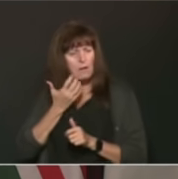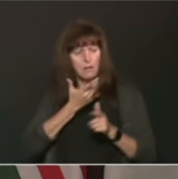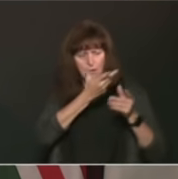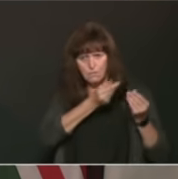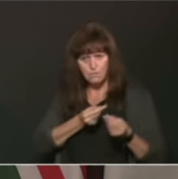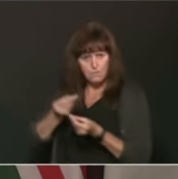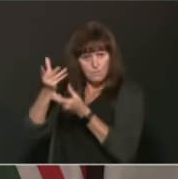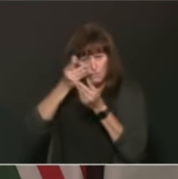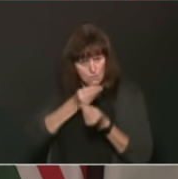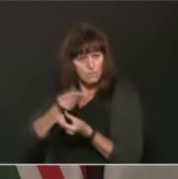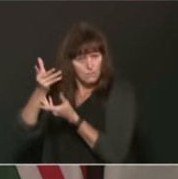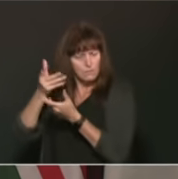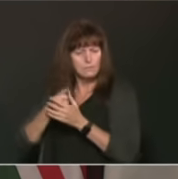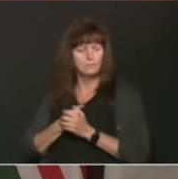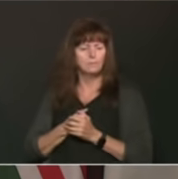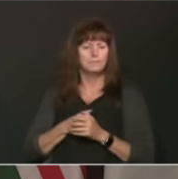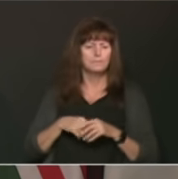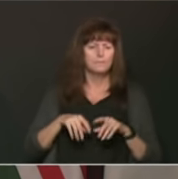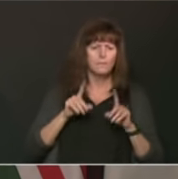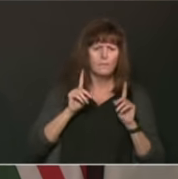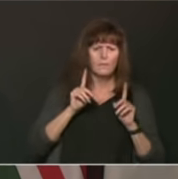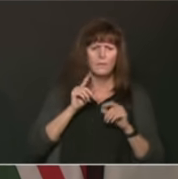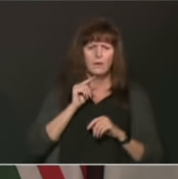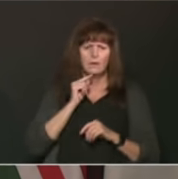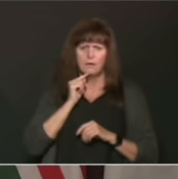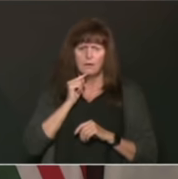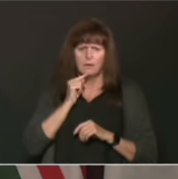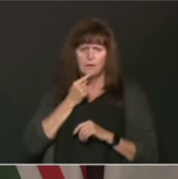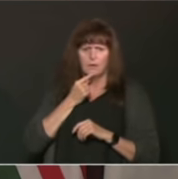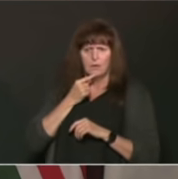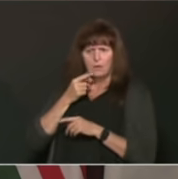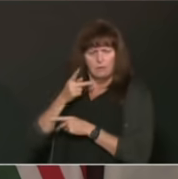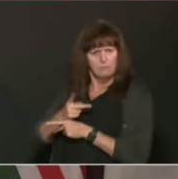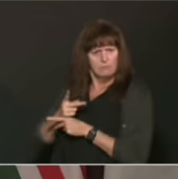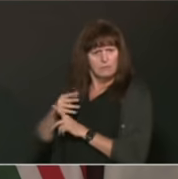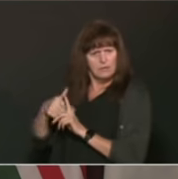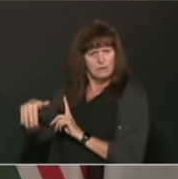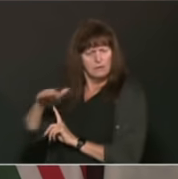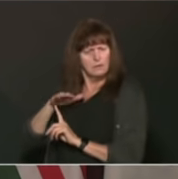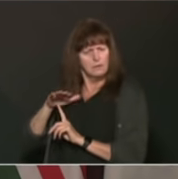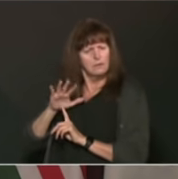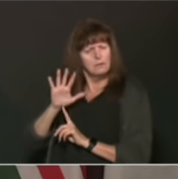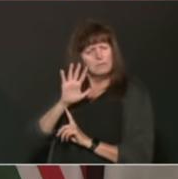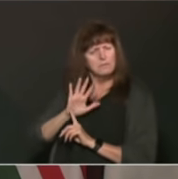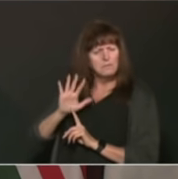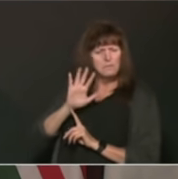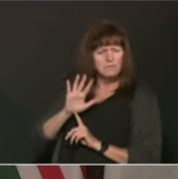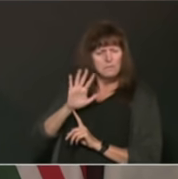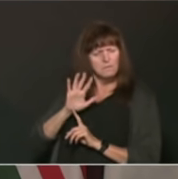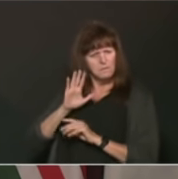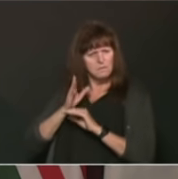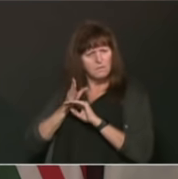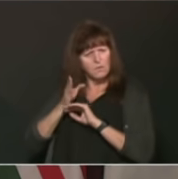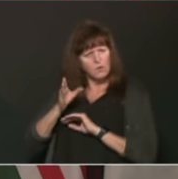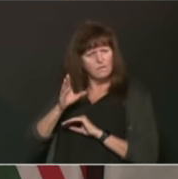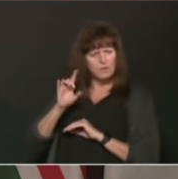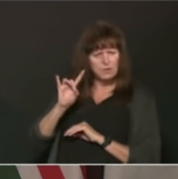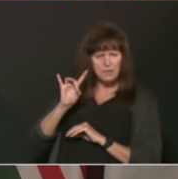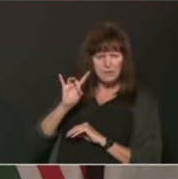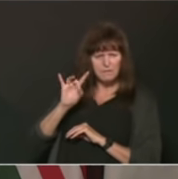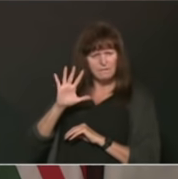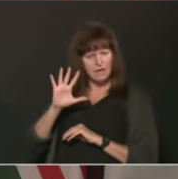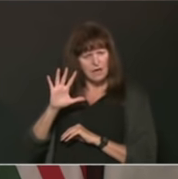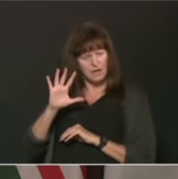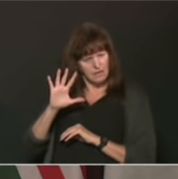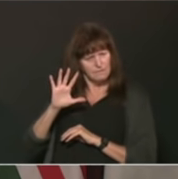the numbers are in the mid to high 80s. Certainly we'd like to see it higher,